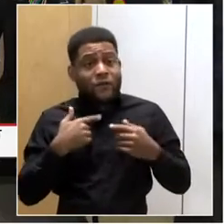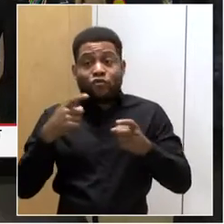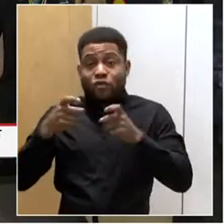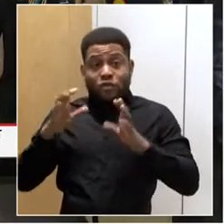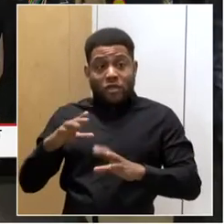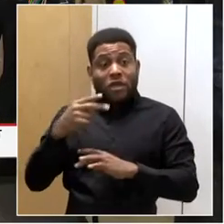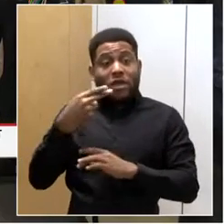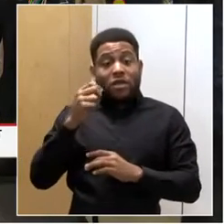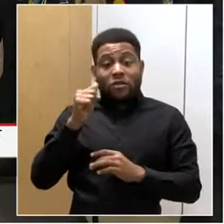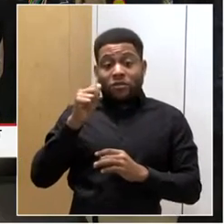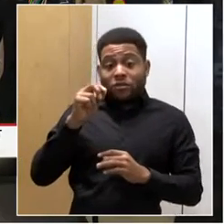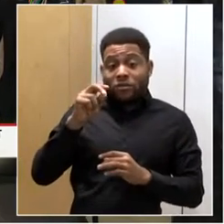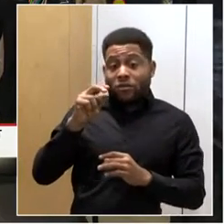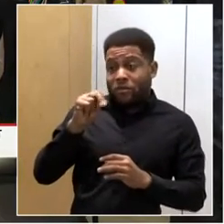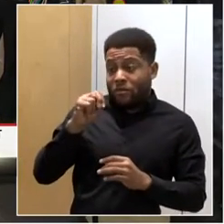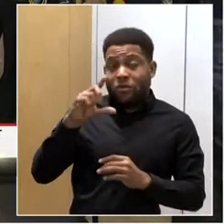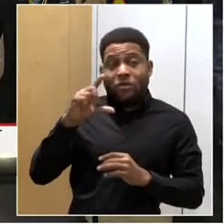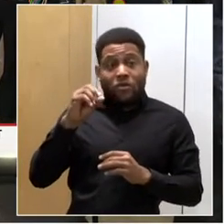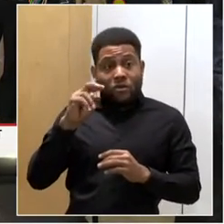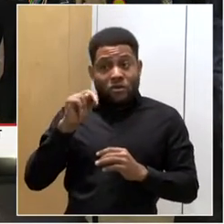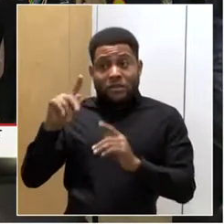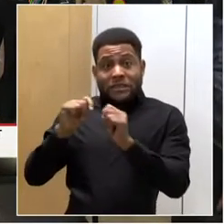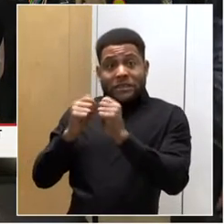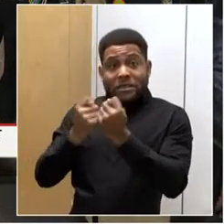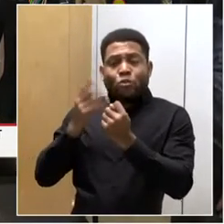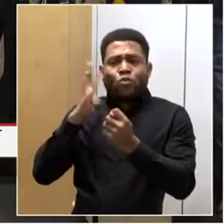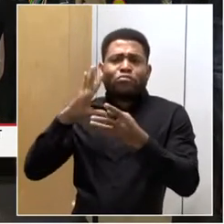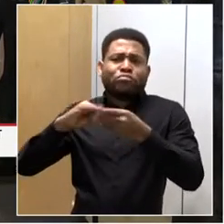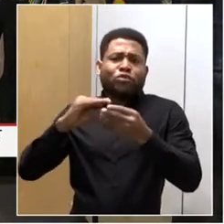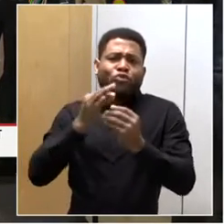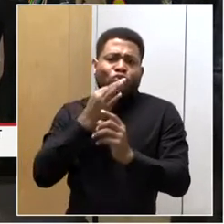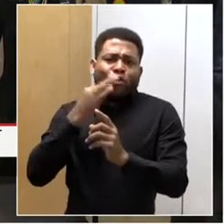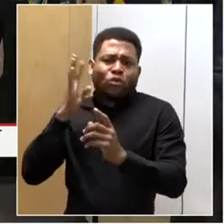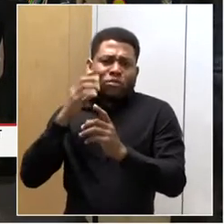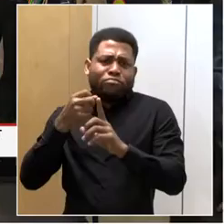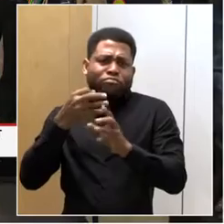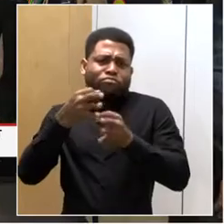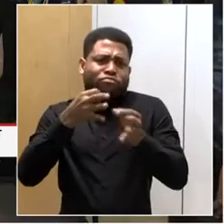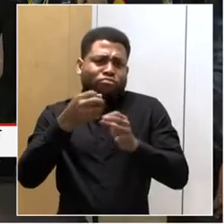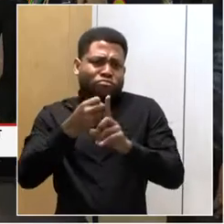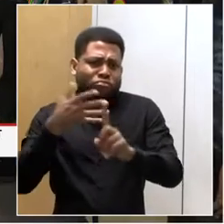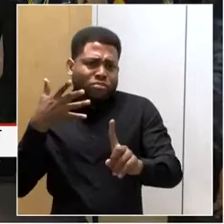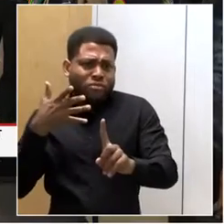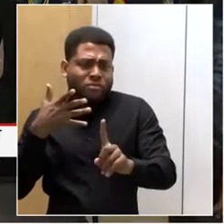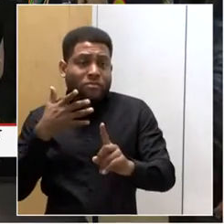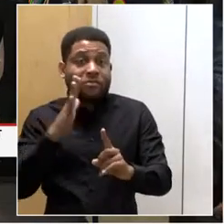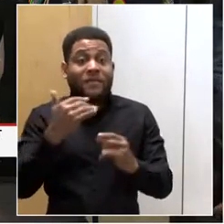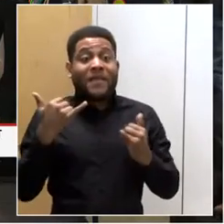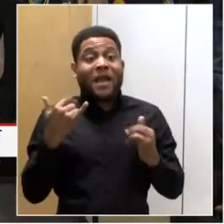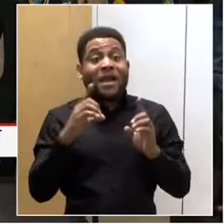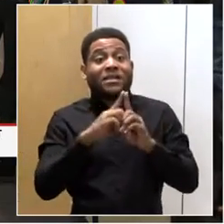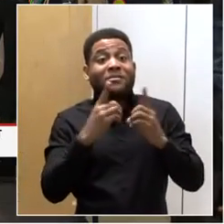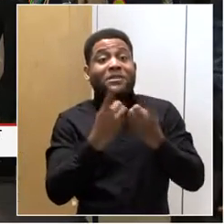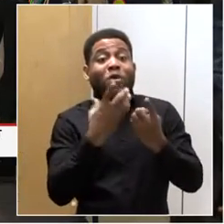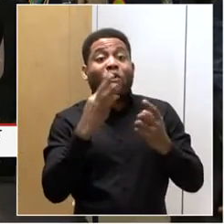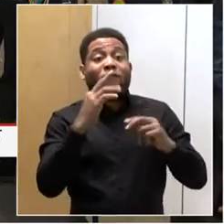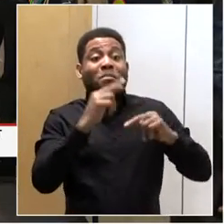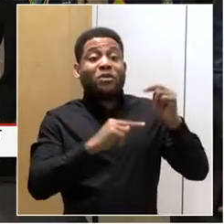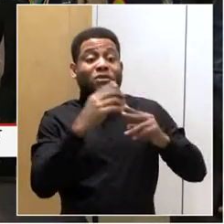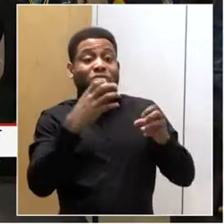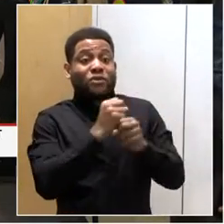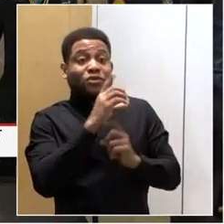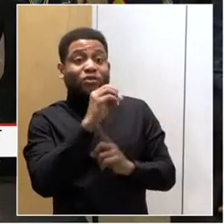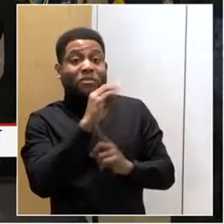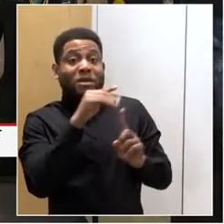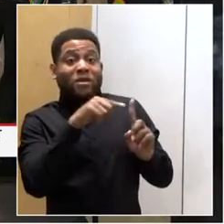with some remarks from Brian. The Department of Buildings is launching pop-up permits. It's